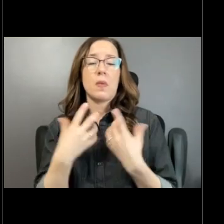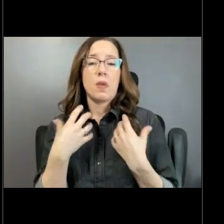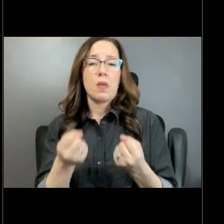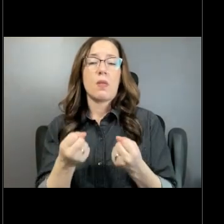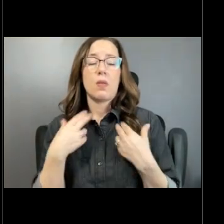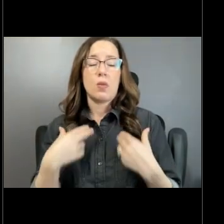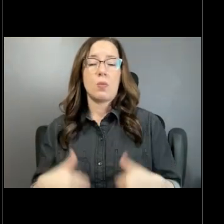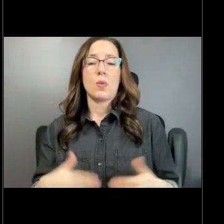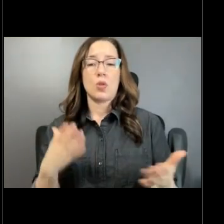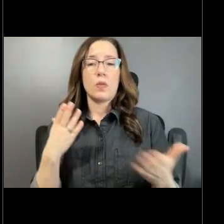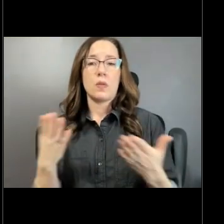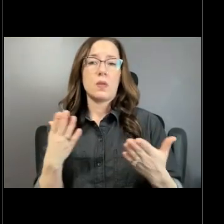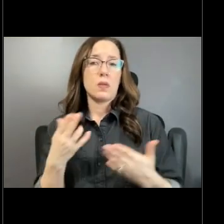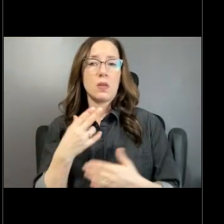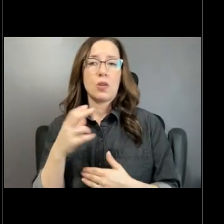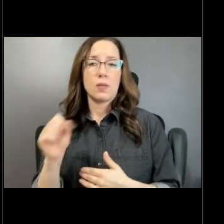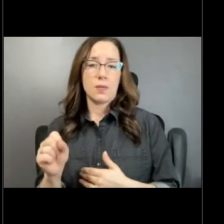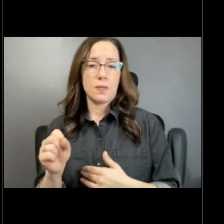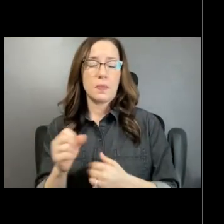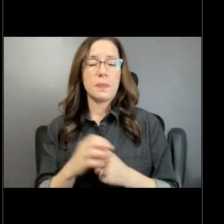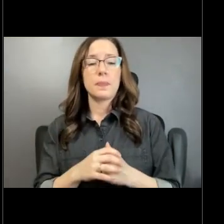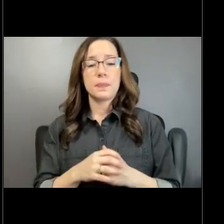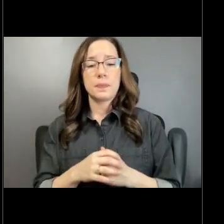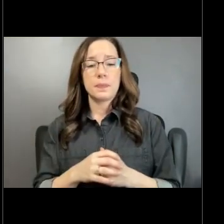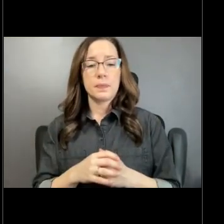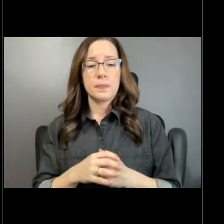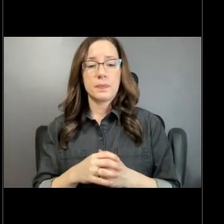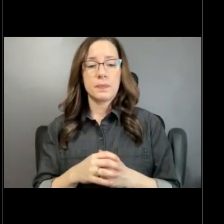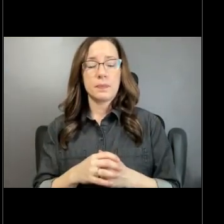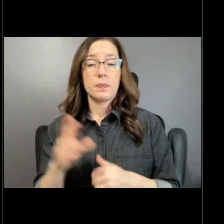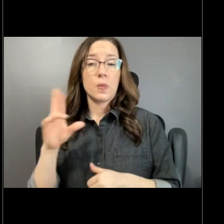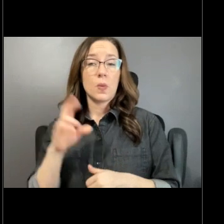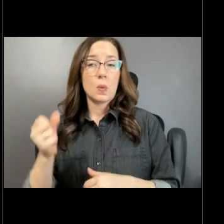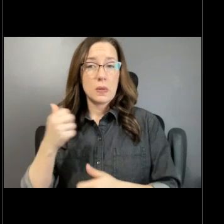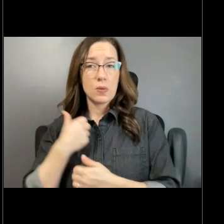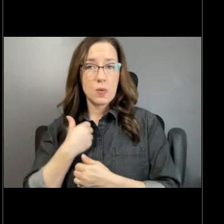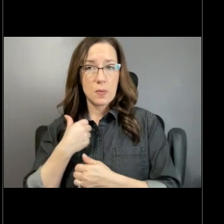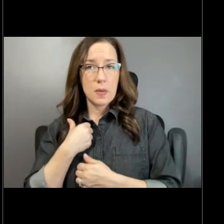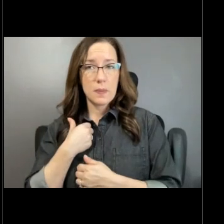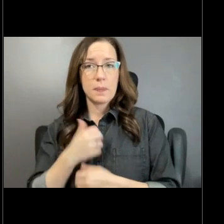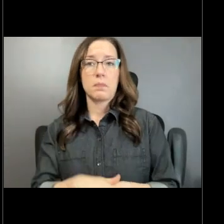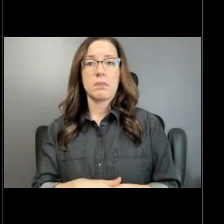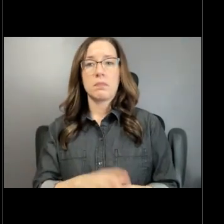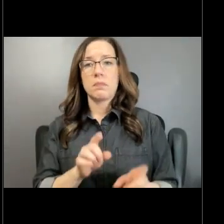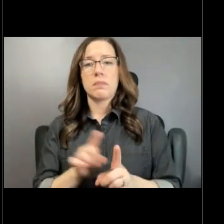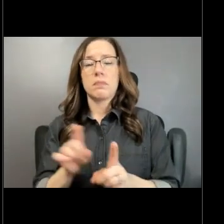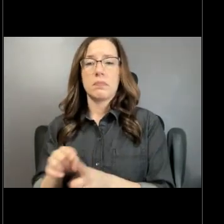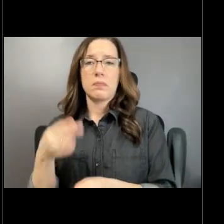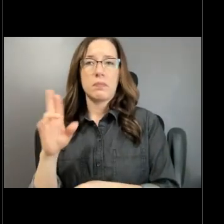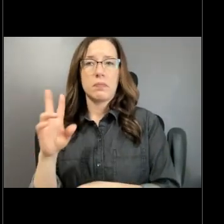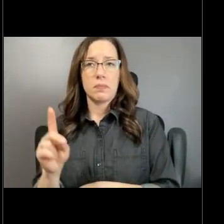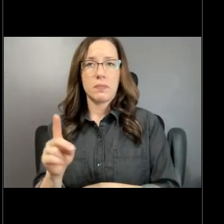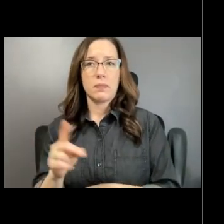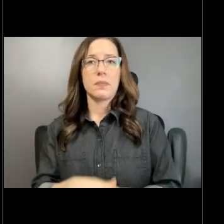Human Services, the U.S. Army, and HUD.